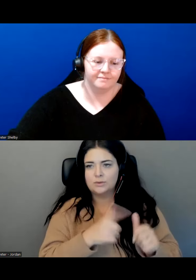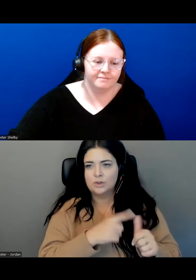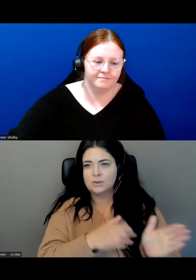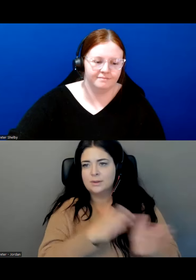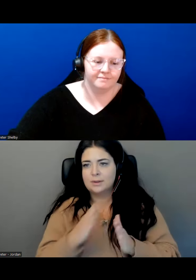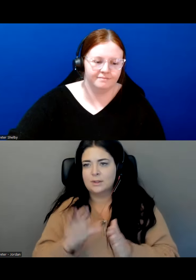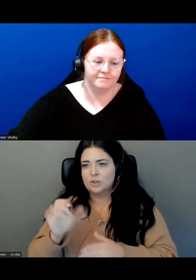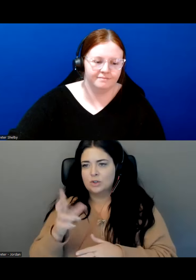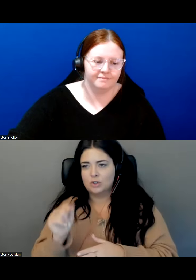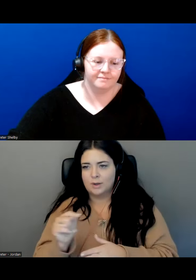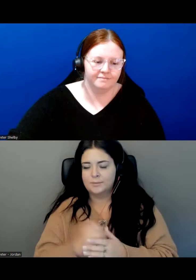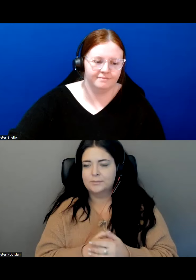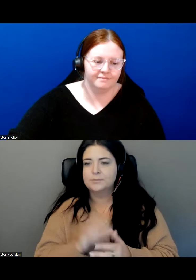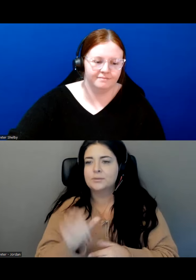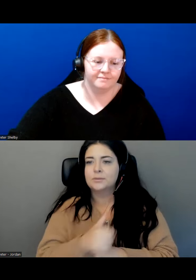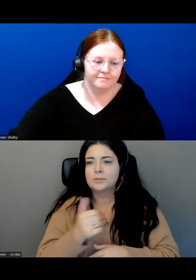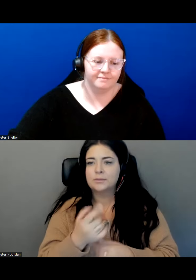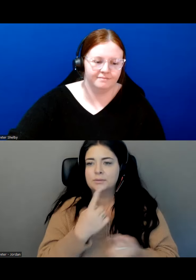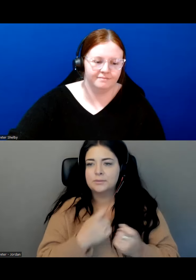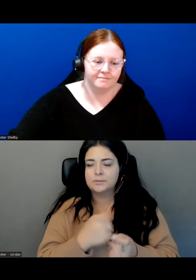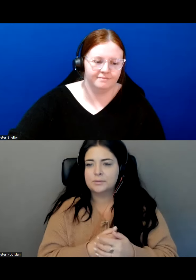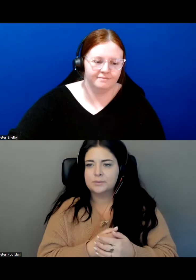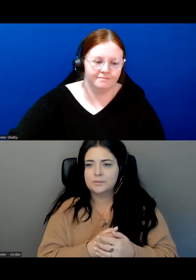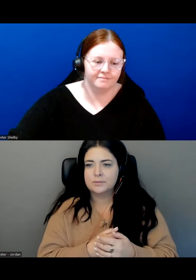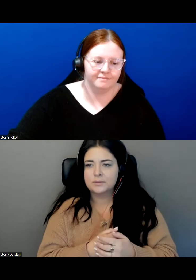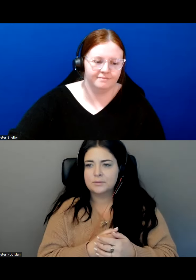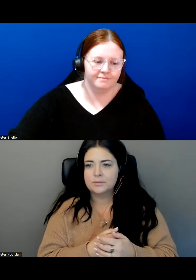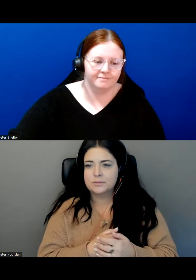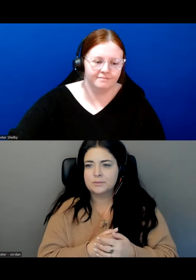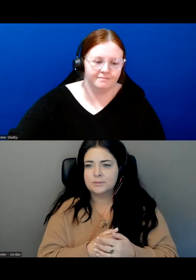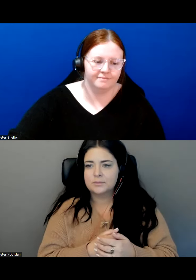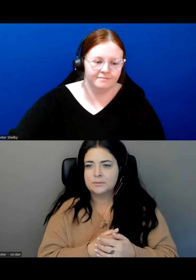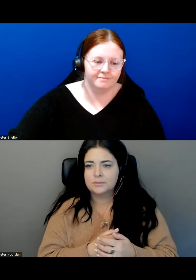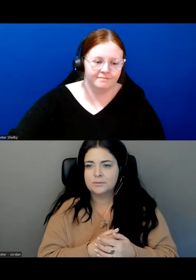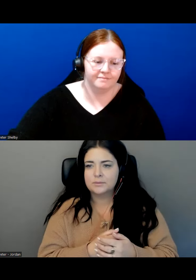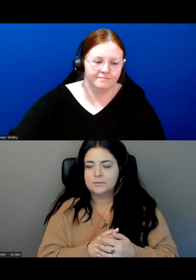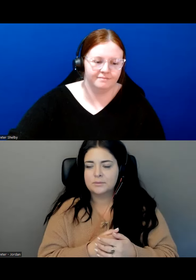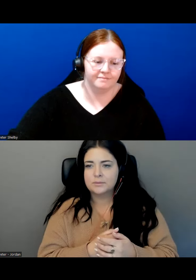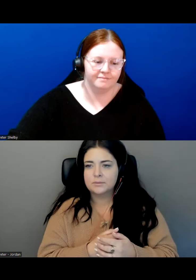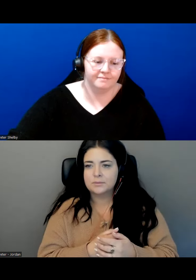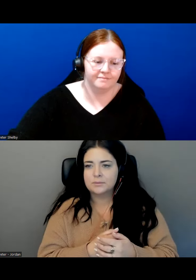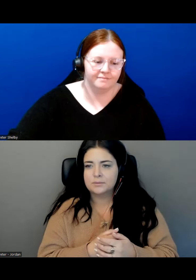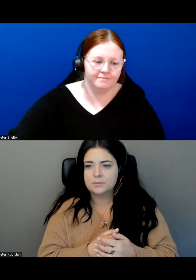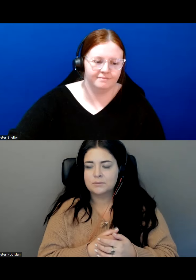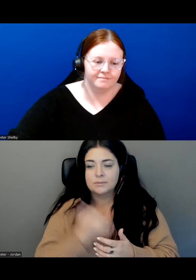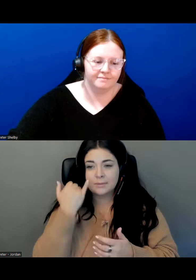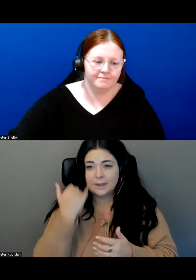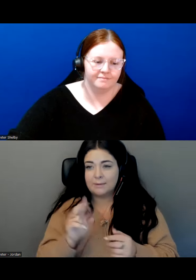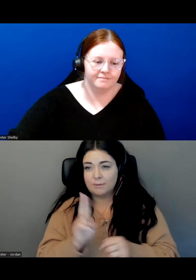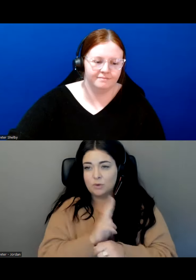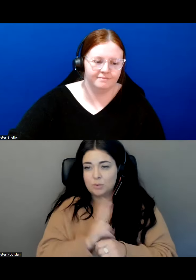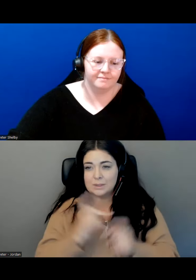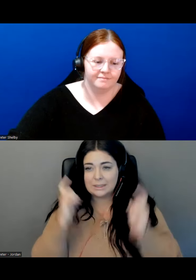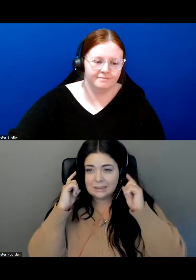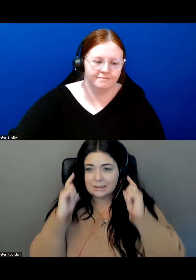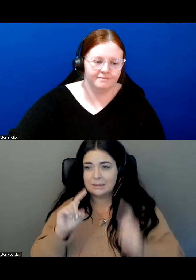Another question during registration. I was wondering, how much effect does the constant use of earbuds have on the ear?